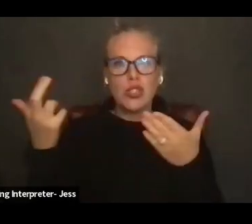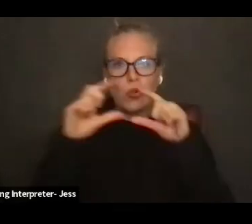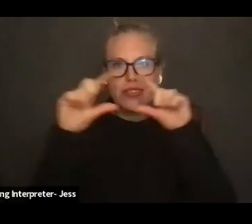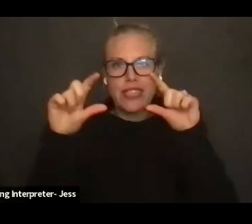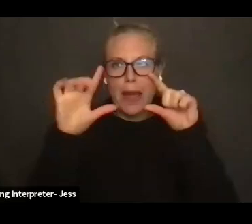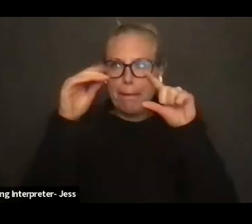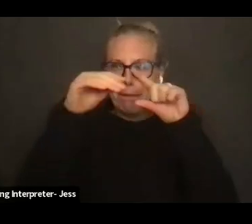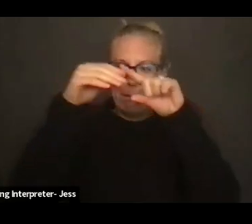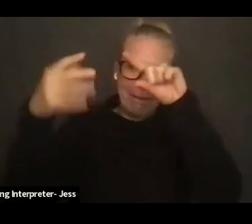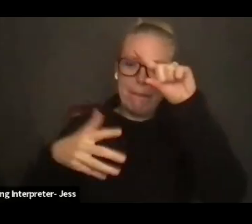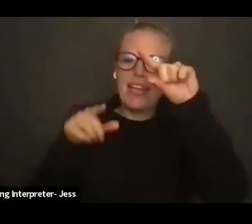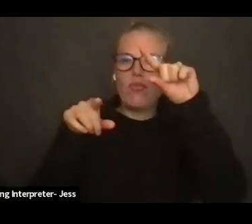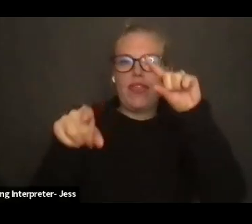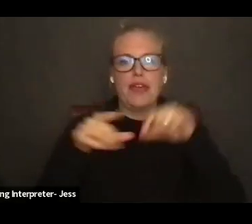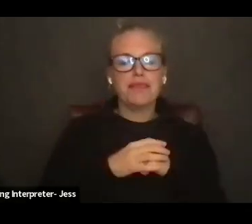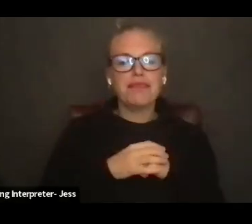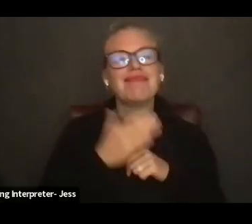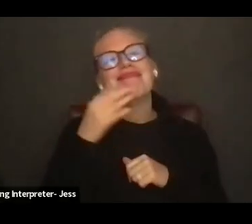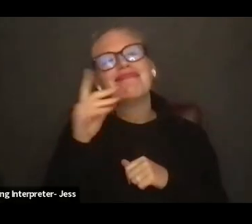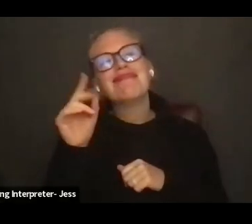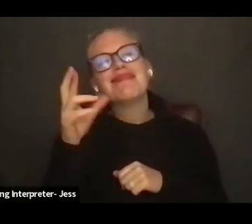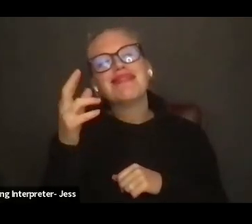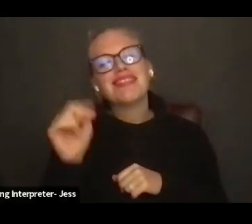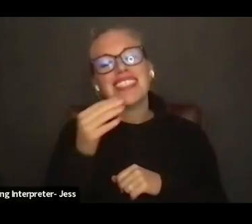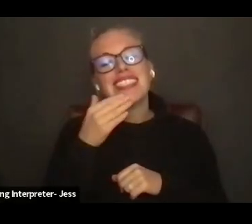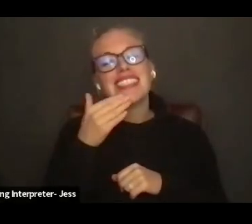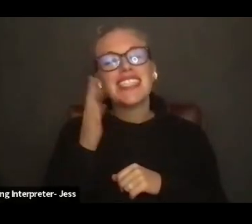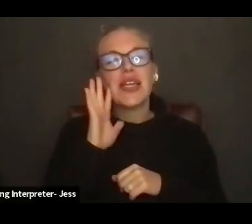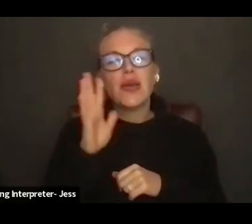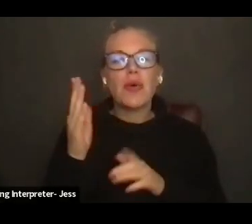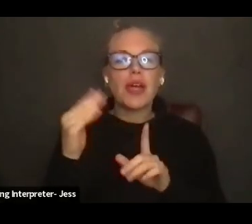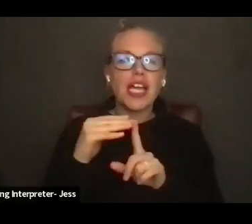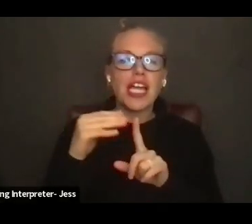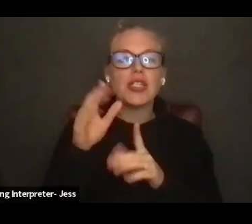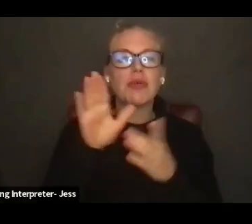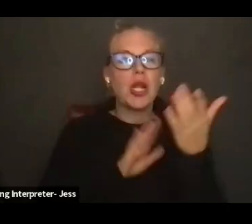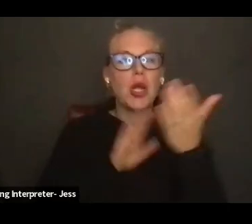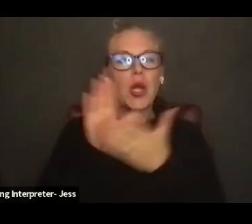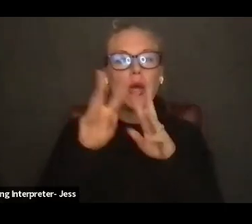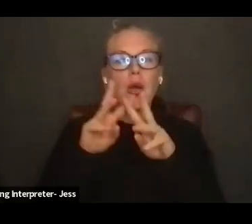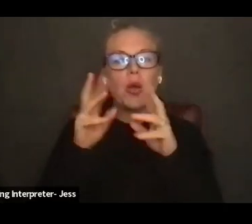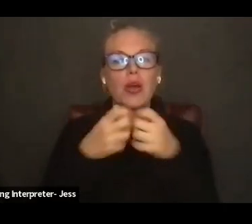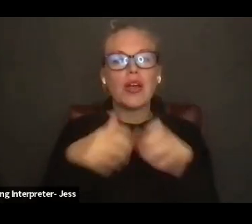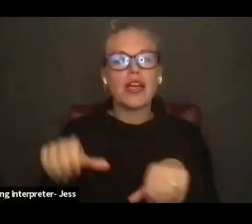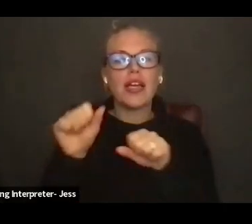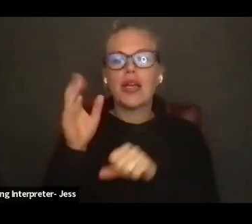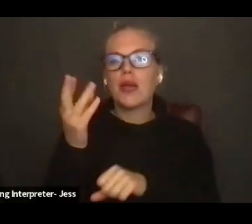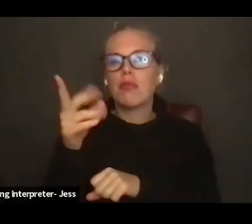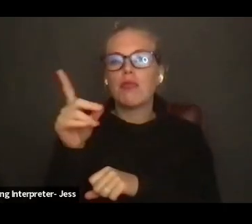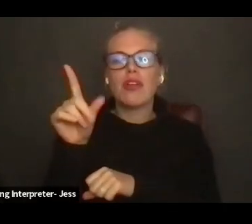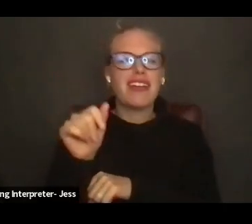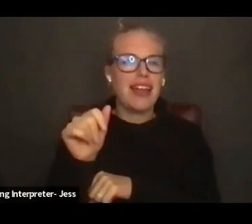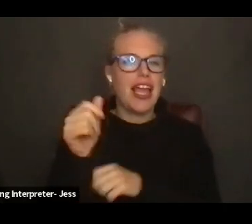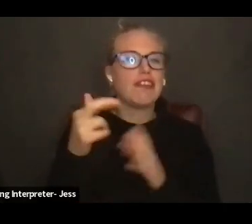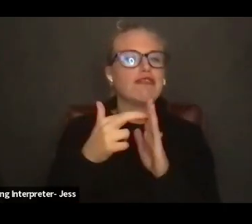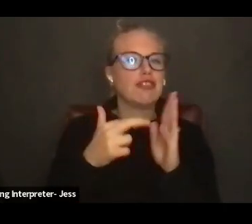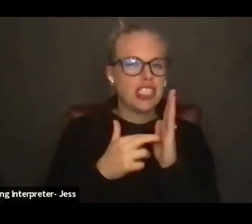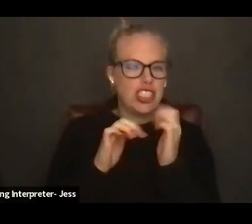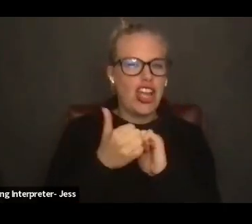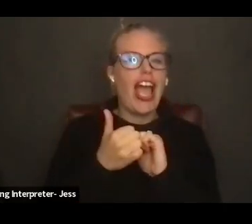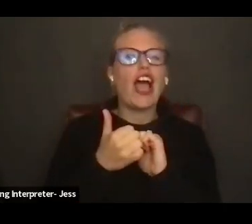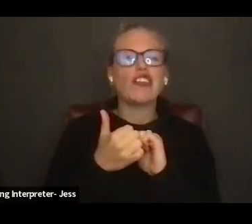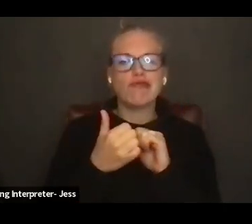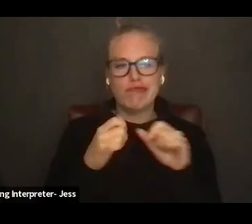Thank you again, Kristen. And just a reminder that Kristen will be doing in-person workshops, and Brenda put how to register for